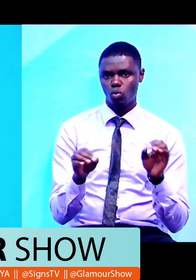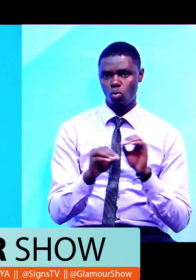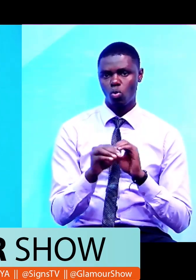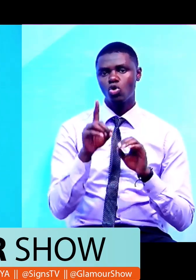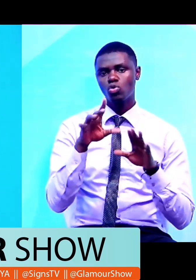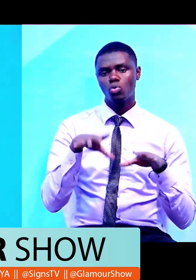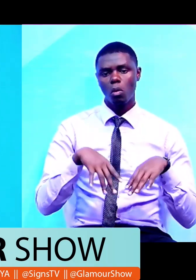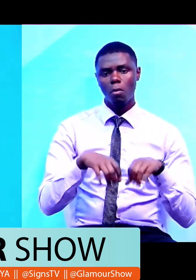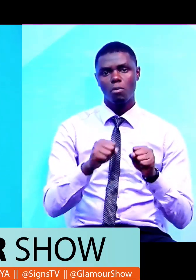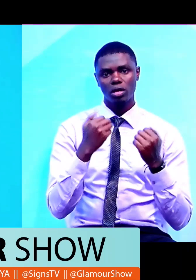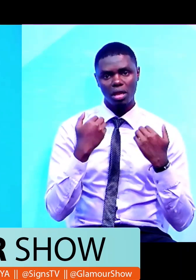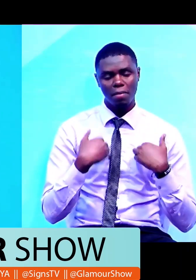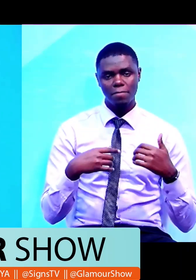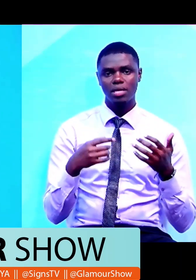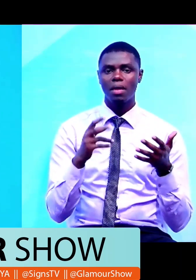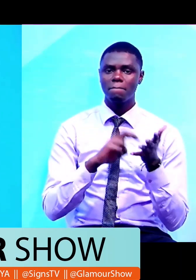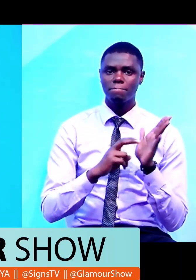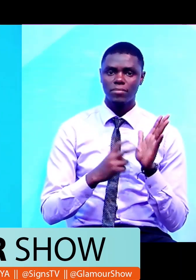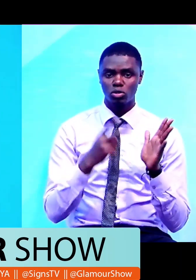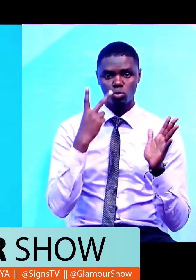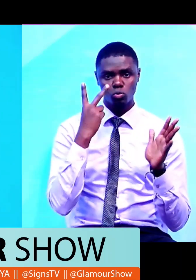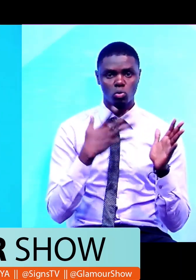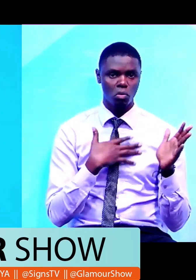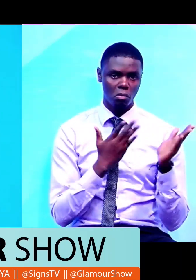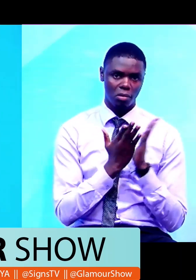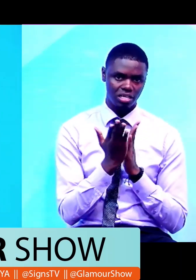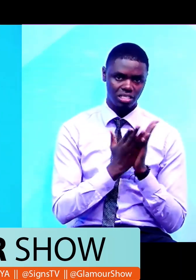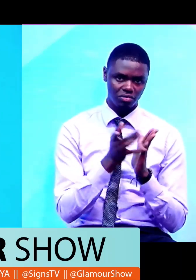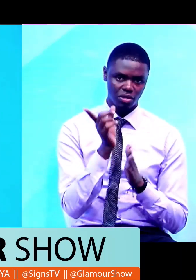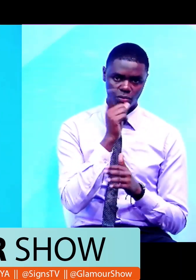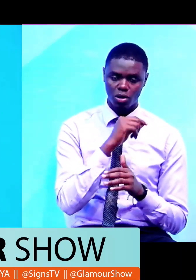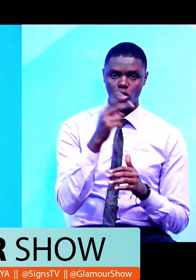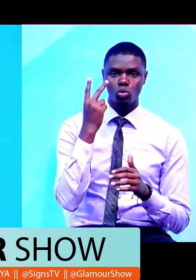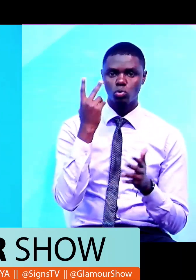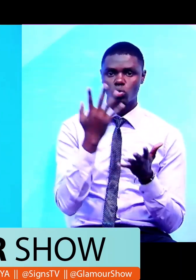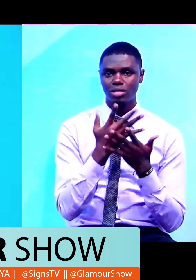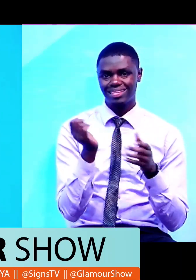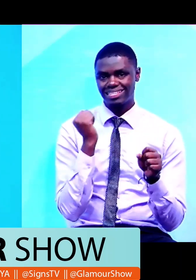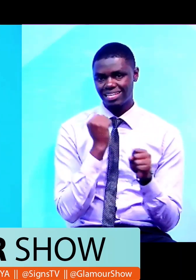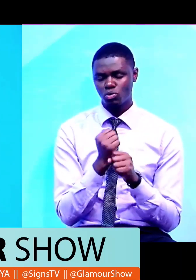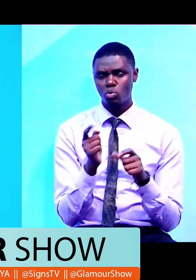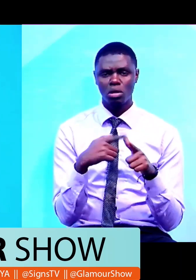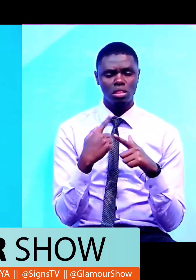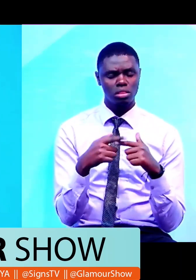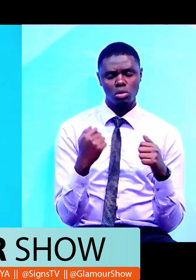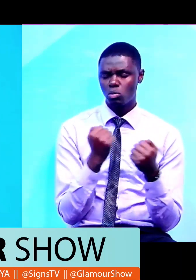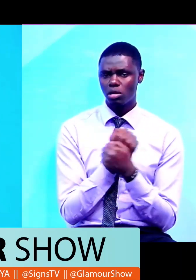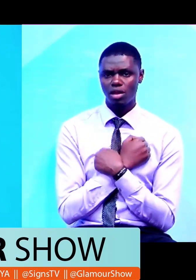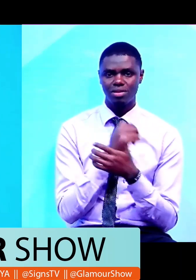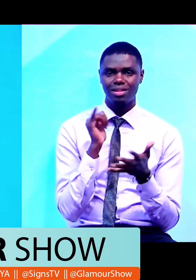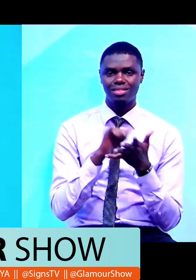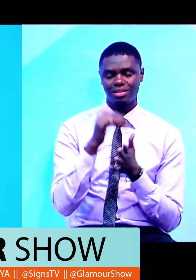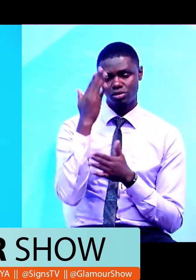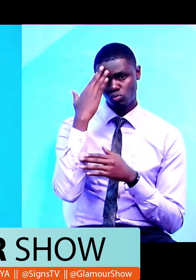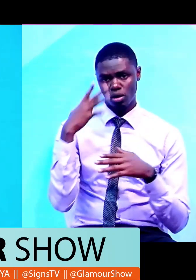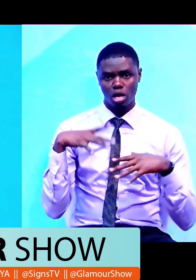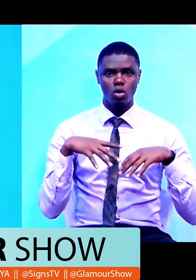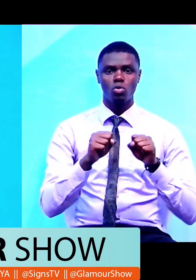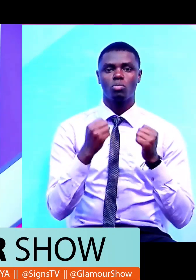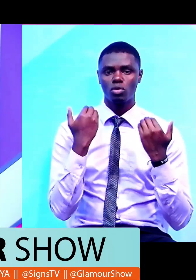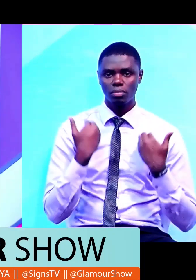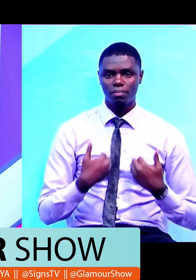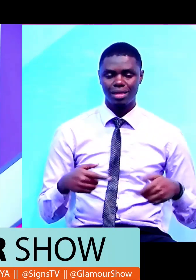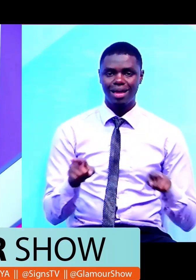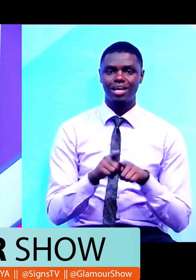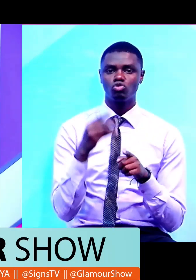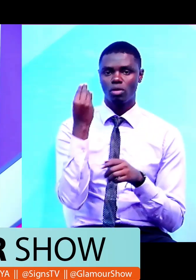you saw my services somewhere, you saw the things I do, and you liked it. That's why you booked me as your makeup